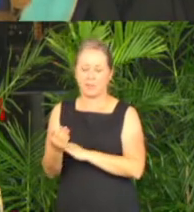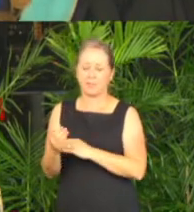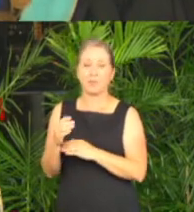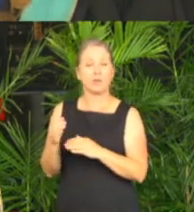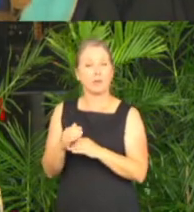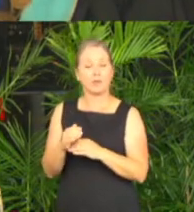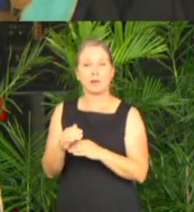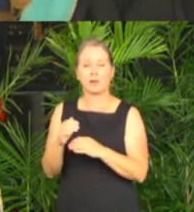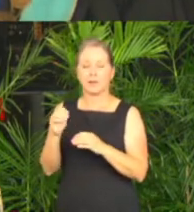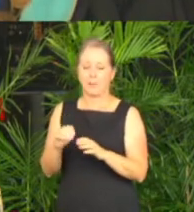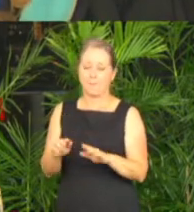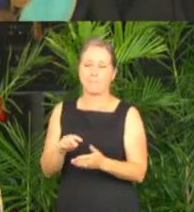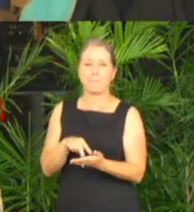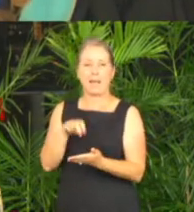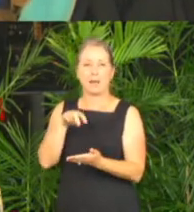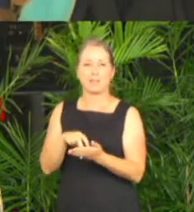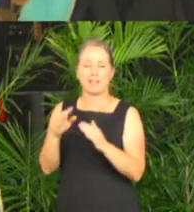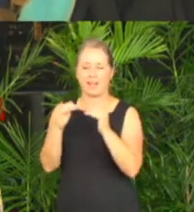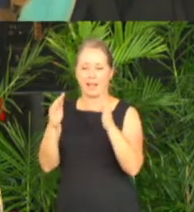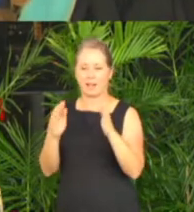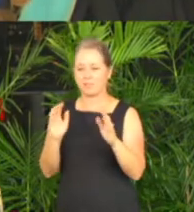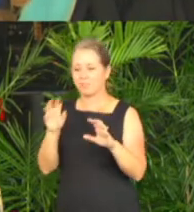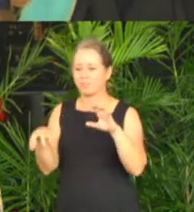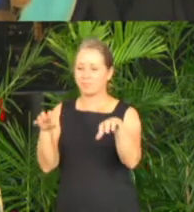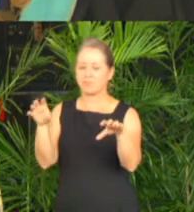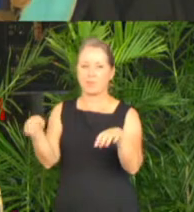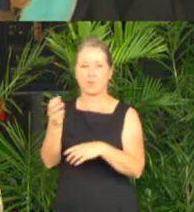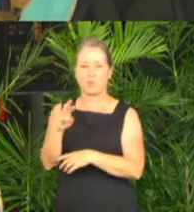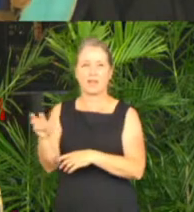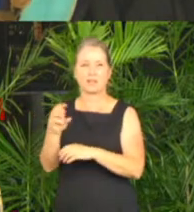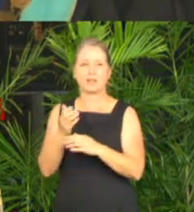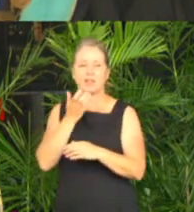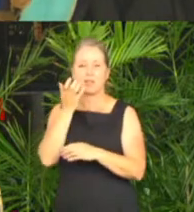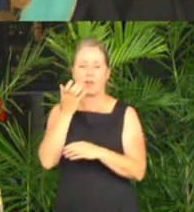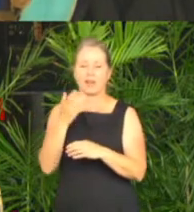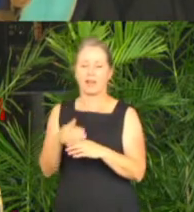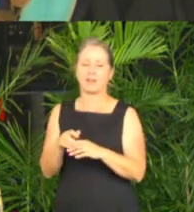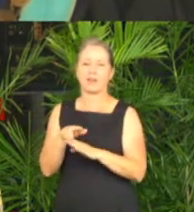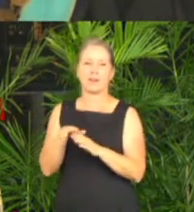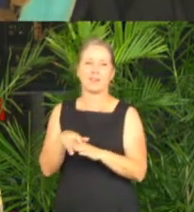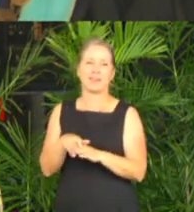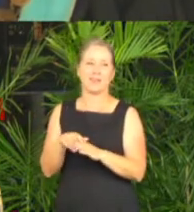or inflatable bouncy houses scattered throughout the West Lawn, and a